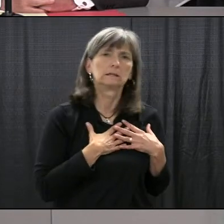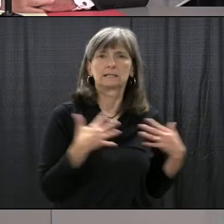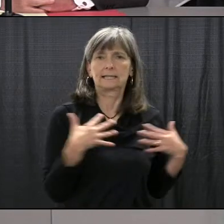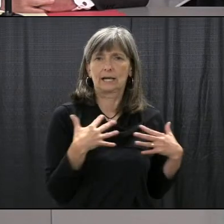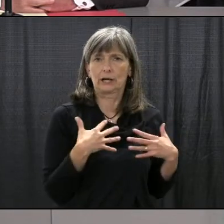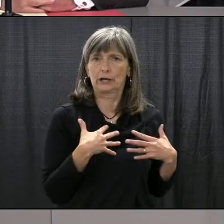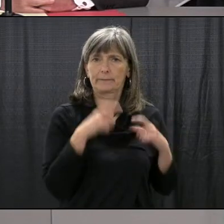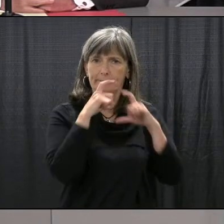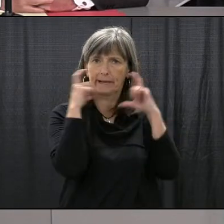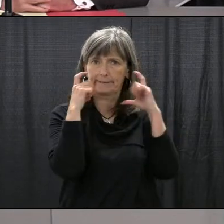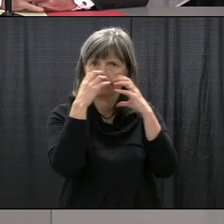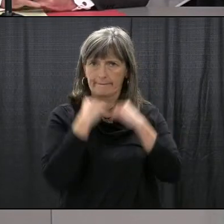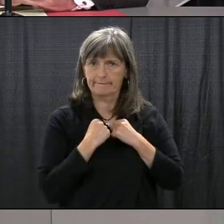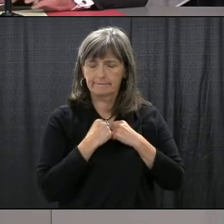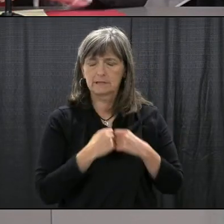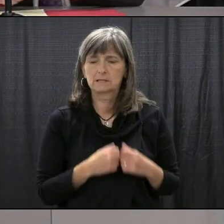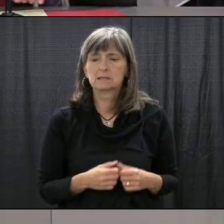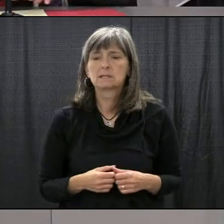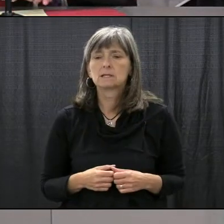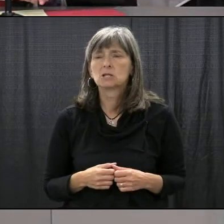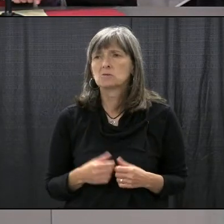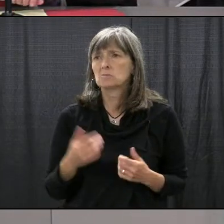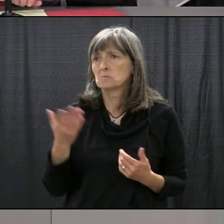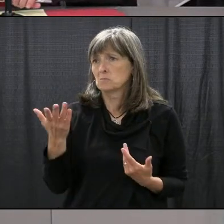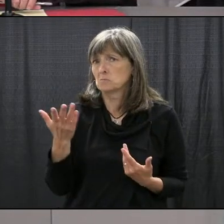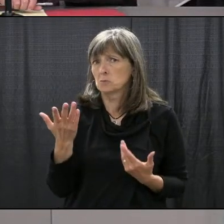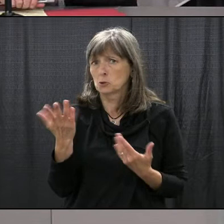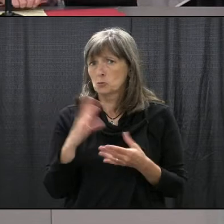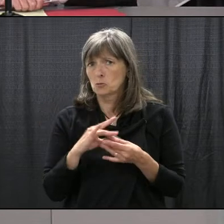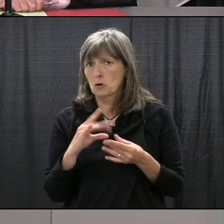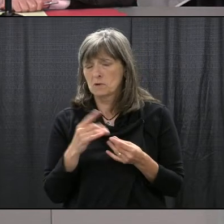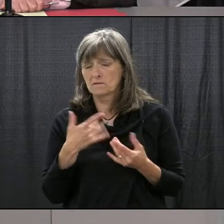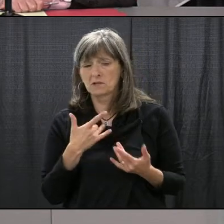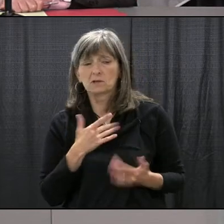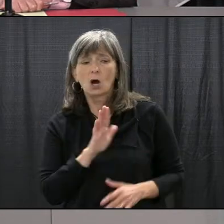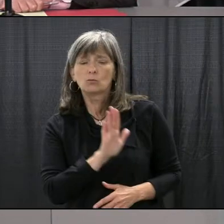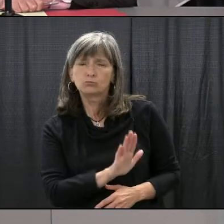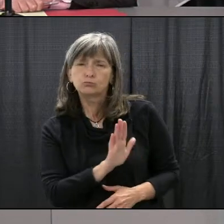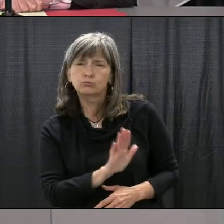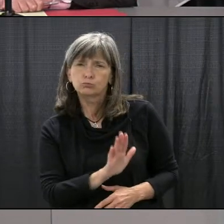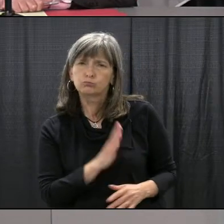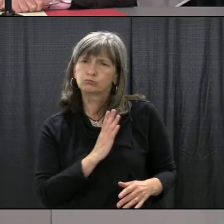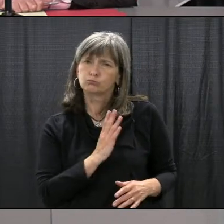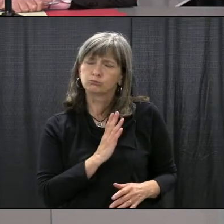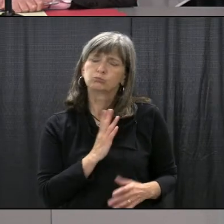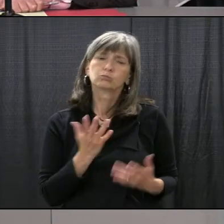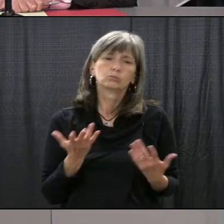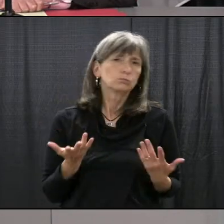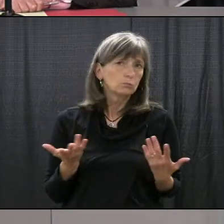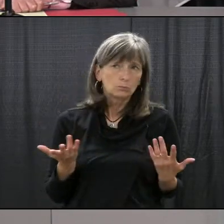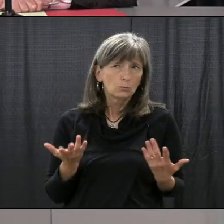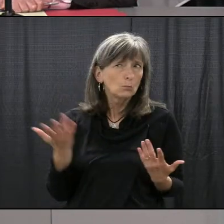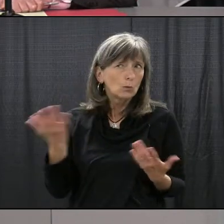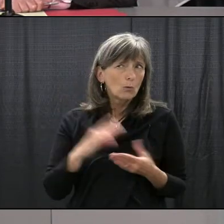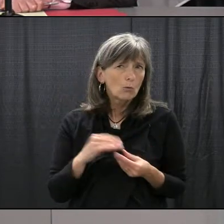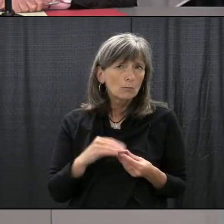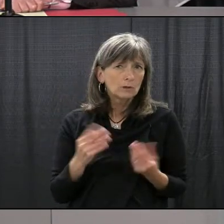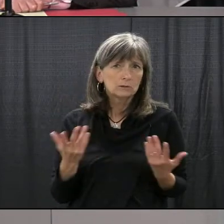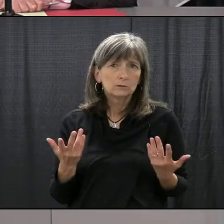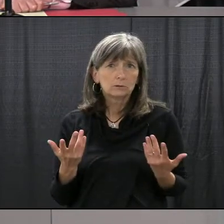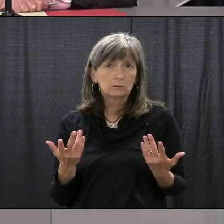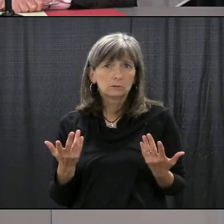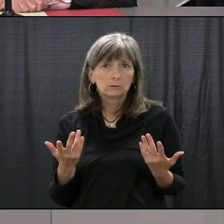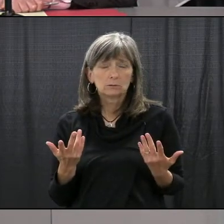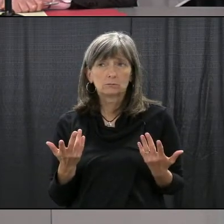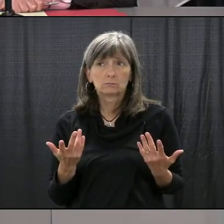How would you dissuade someone's concern that this virus might be